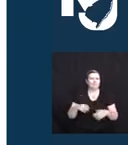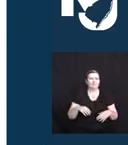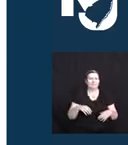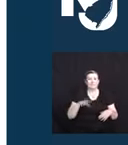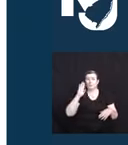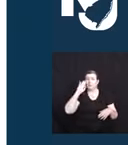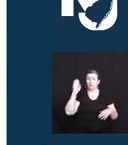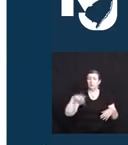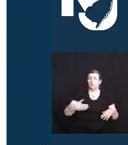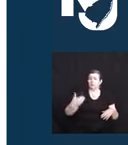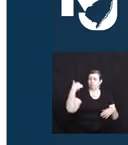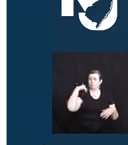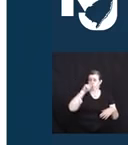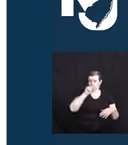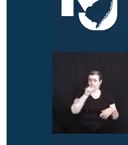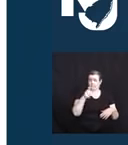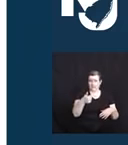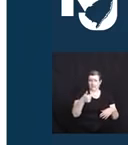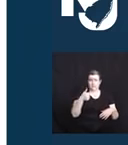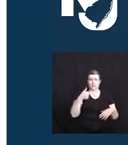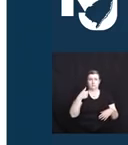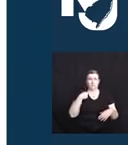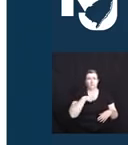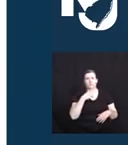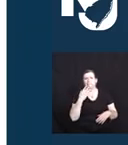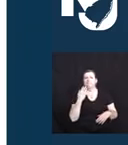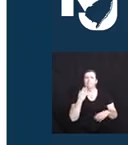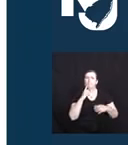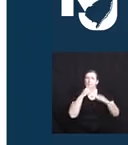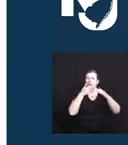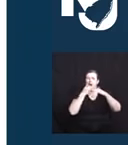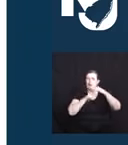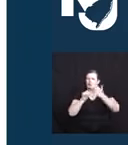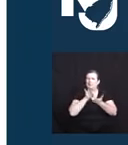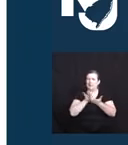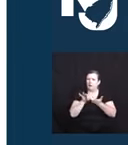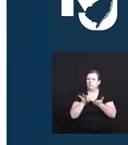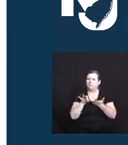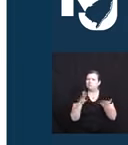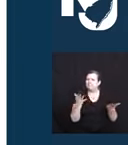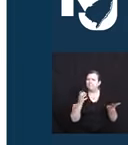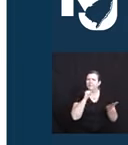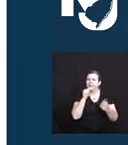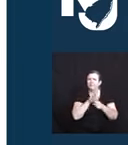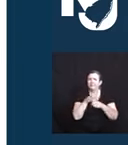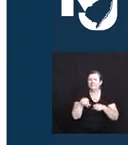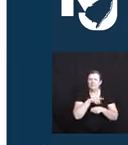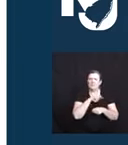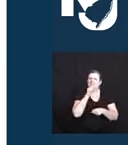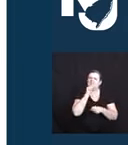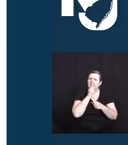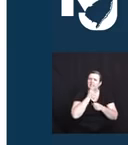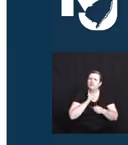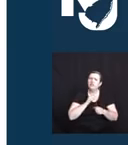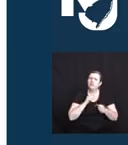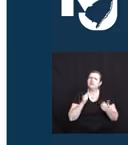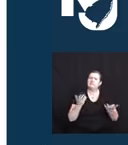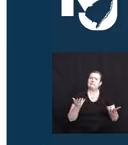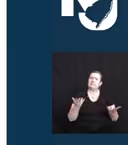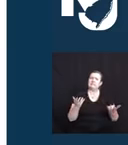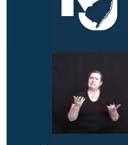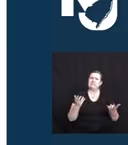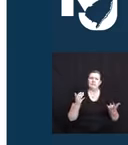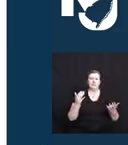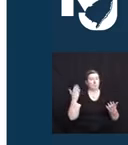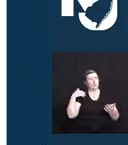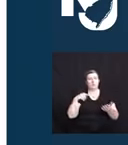2010, and we are in very real terms paying a price for that. We have left literally billions of dollars of federal money on the